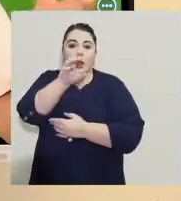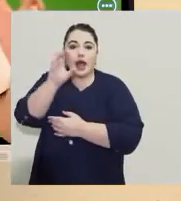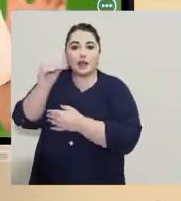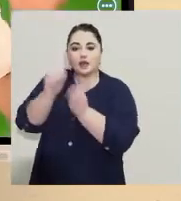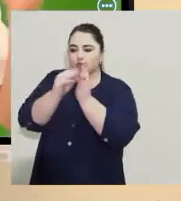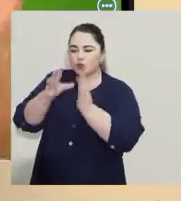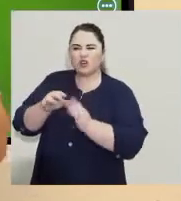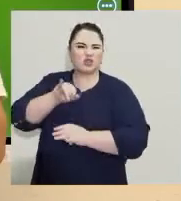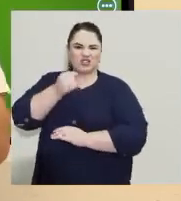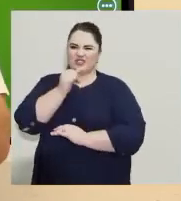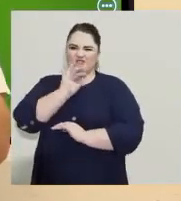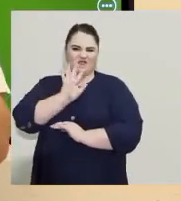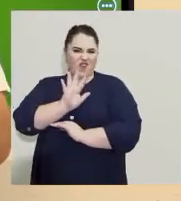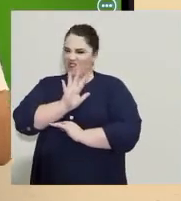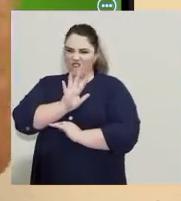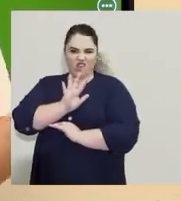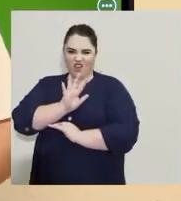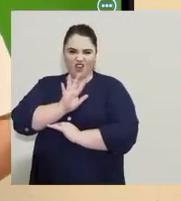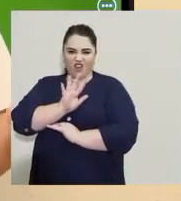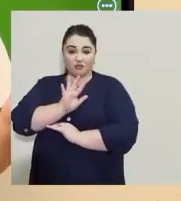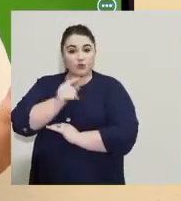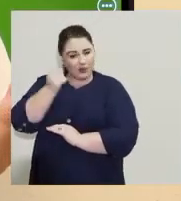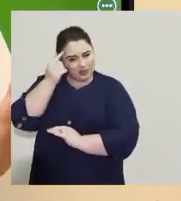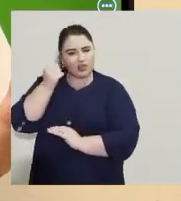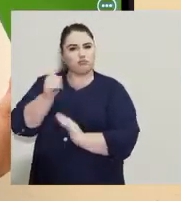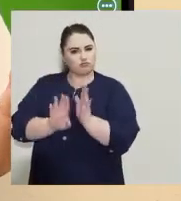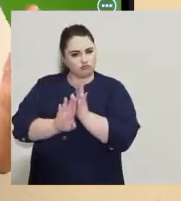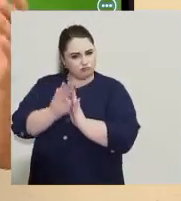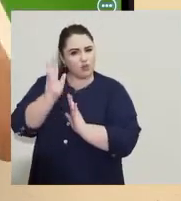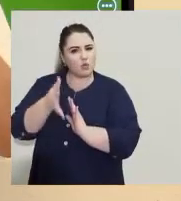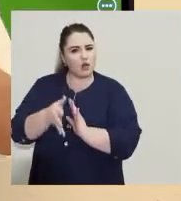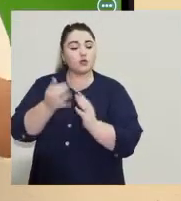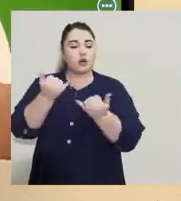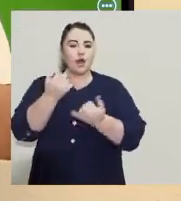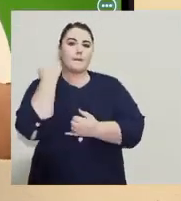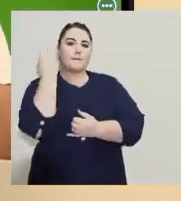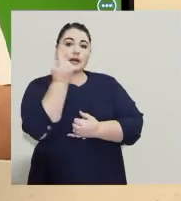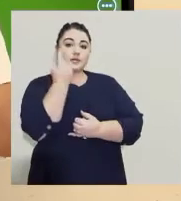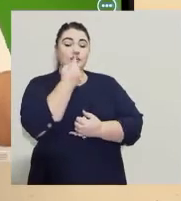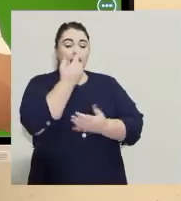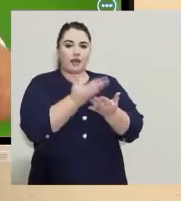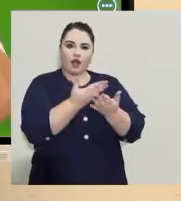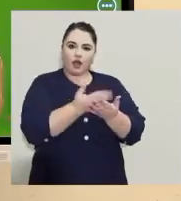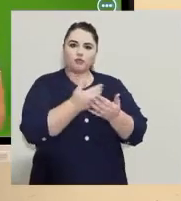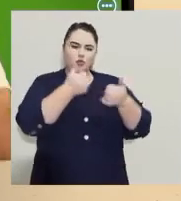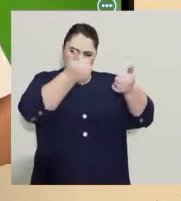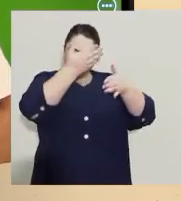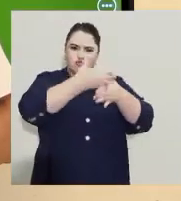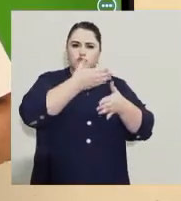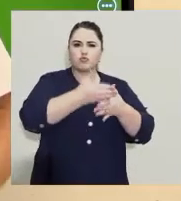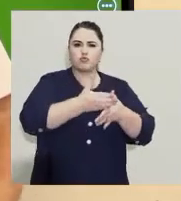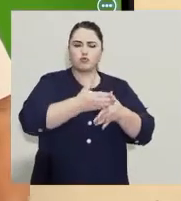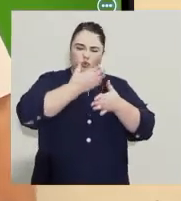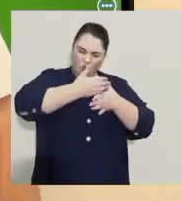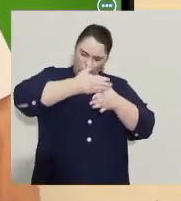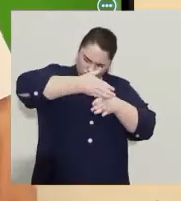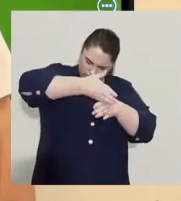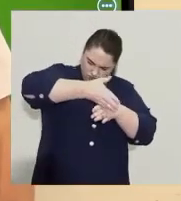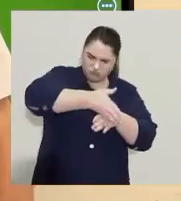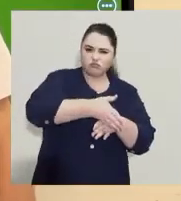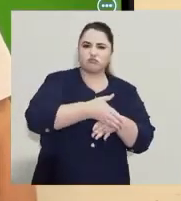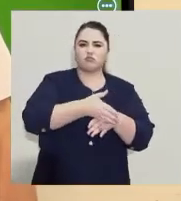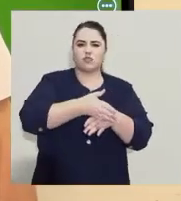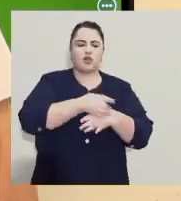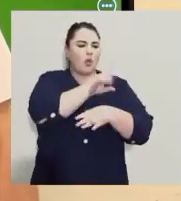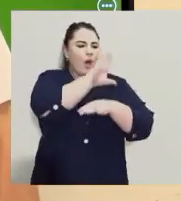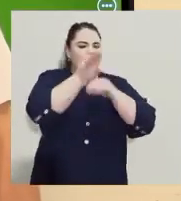the reports of 100 learners rather than just the 5? So now the principal can say, well done with your investigation. You worked